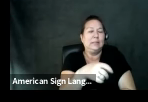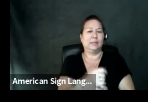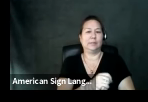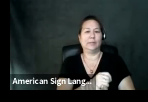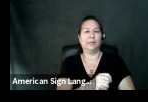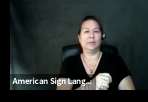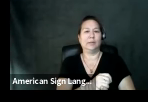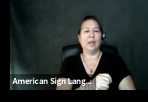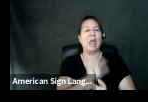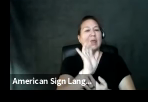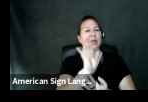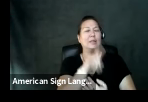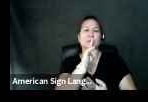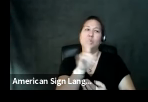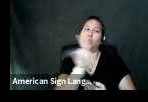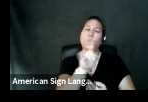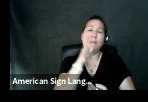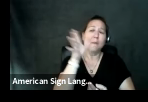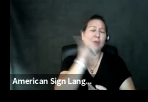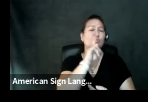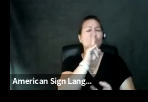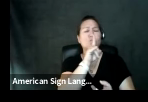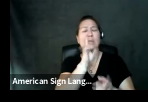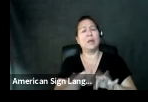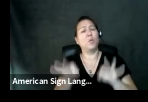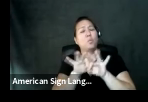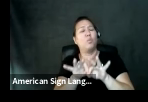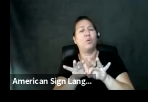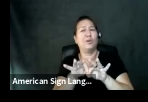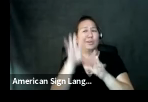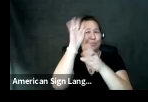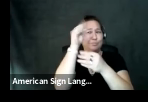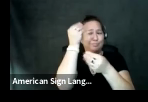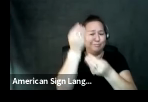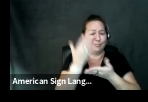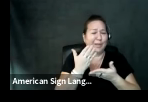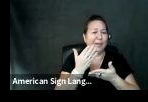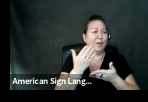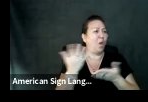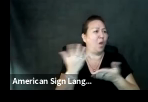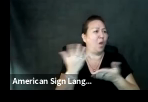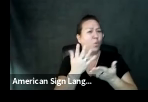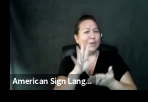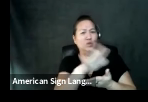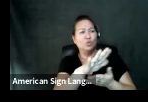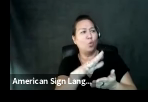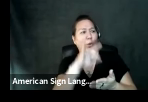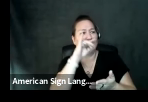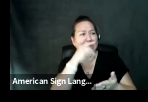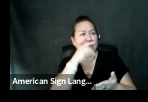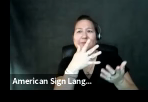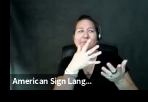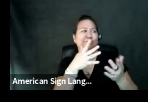really come into play on giving us an idea of what are strengths at home, what are strengths within the community, what are